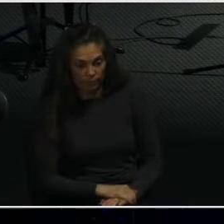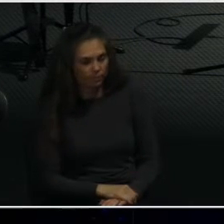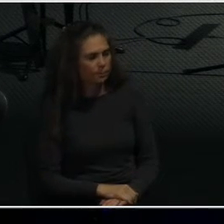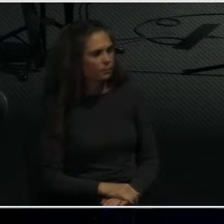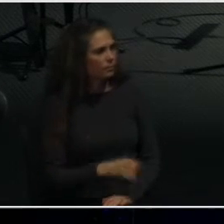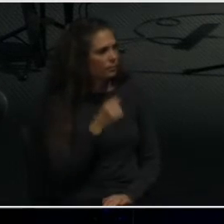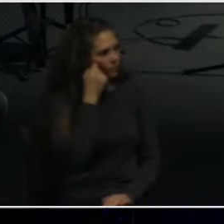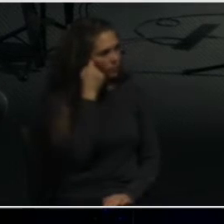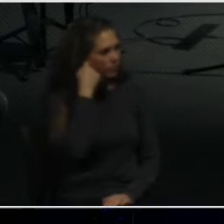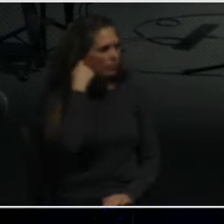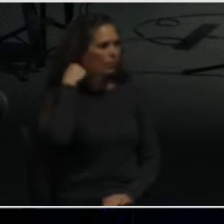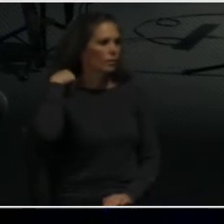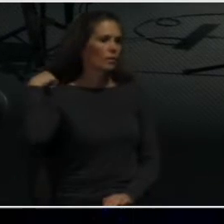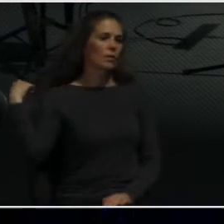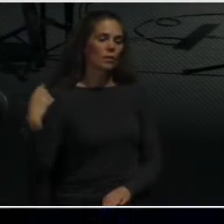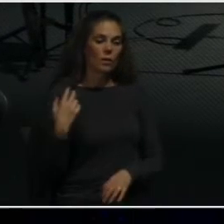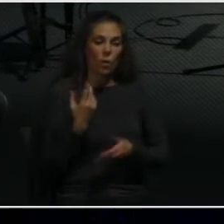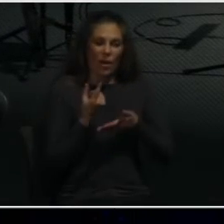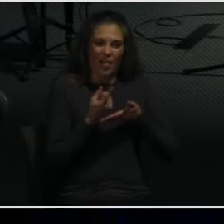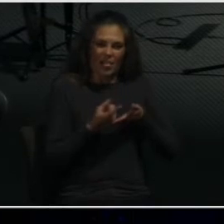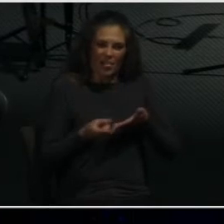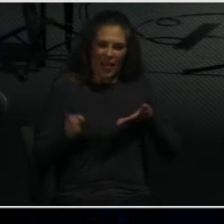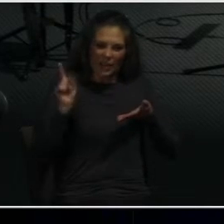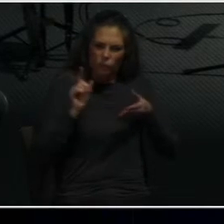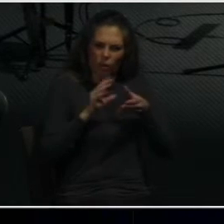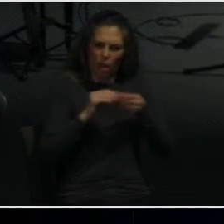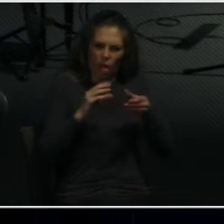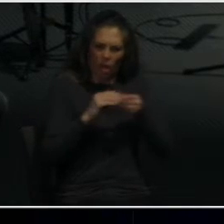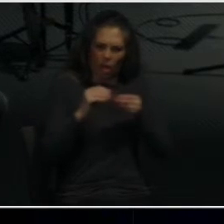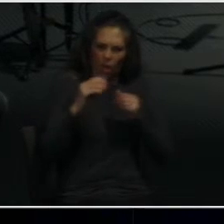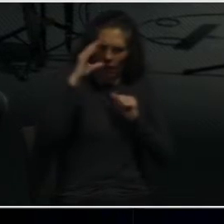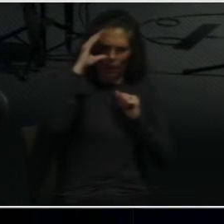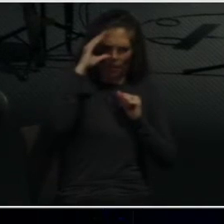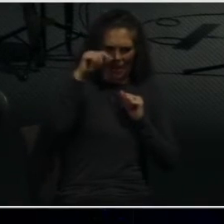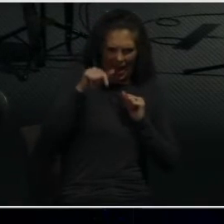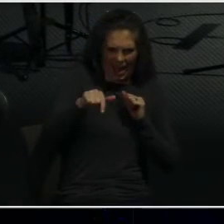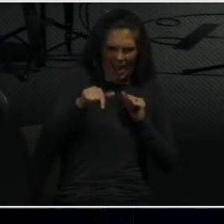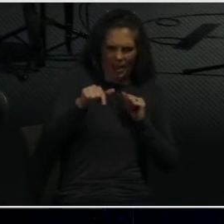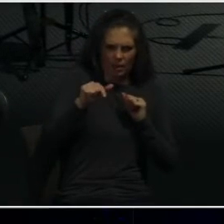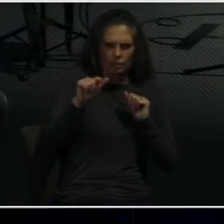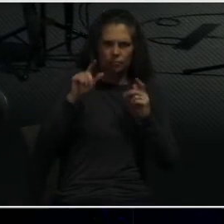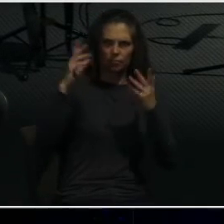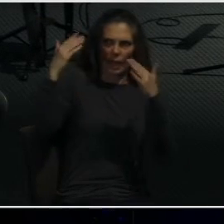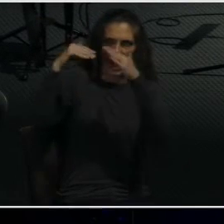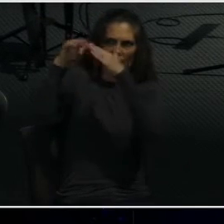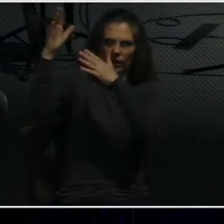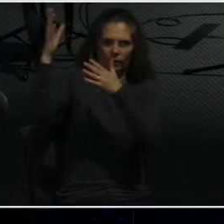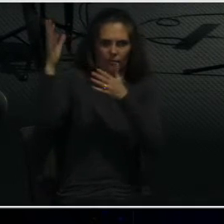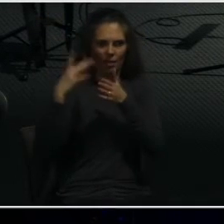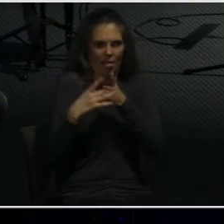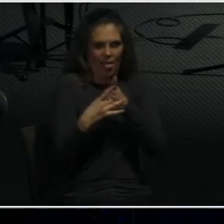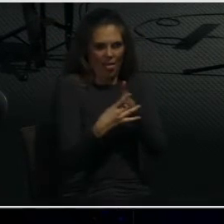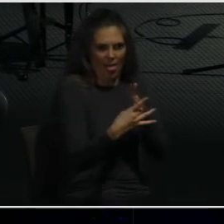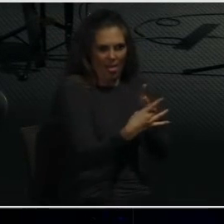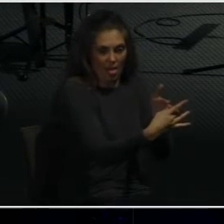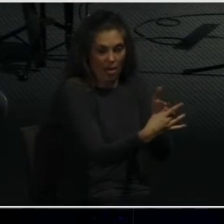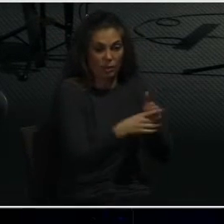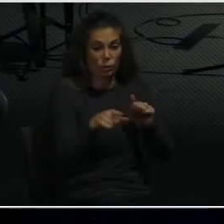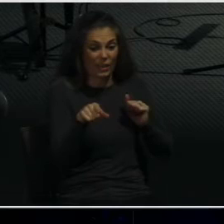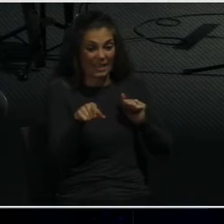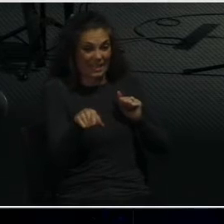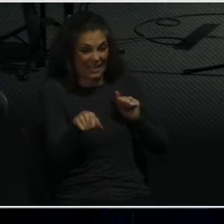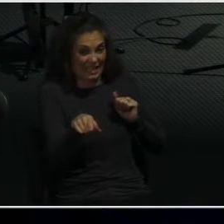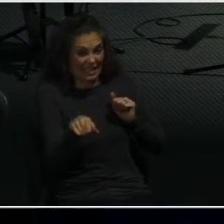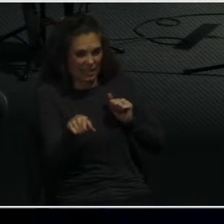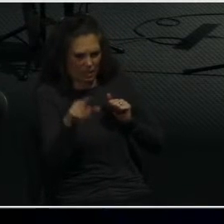messenger that we met last week, who is taking him on this tour through the temple grounds. Then he, the messenger, brought